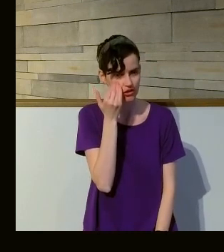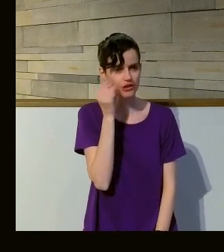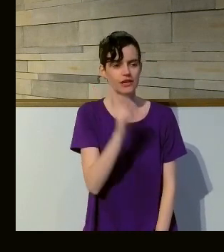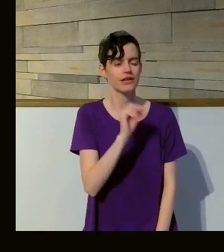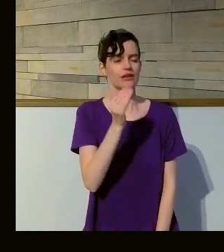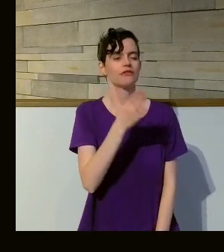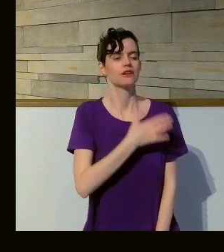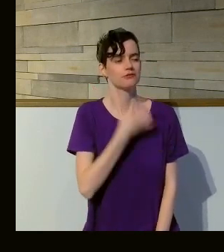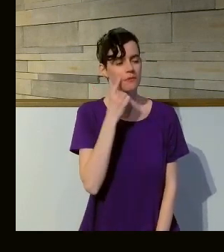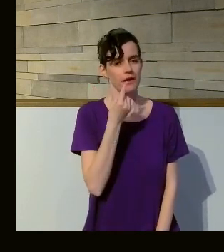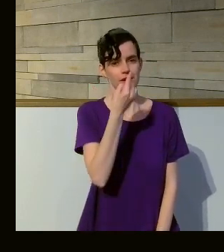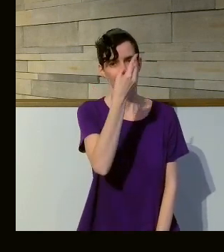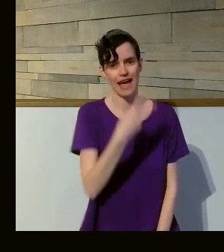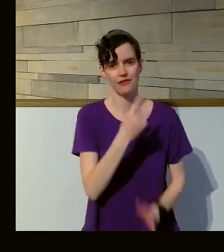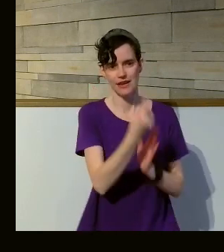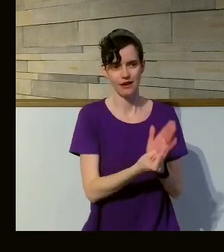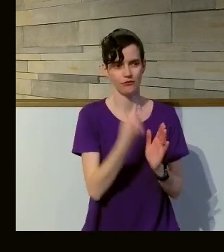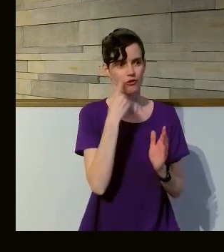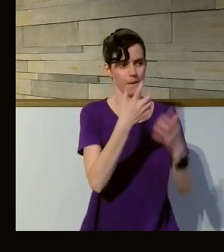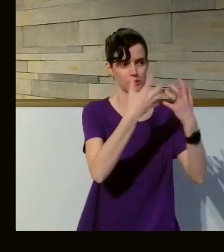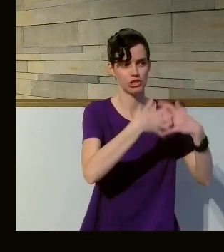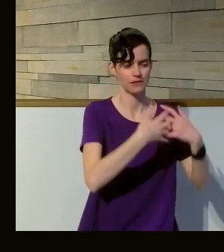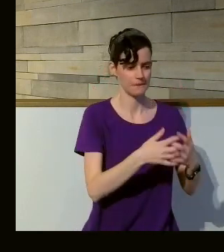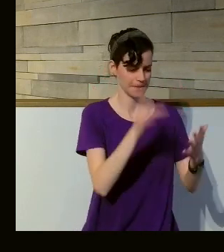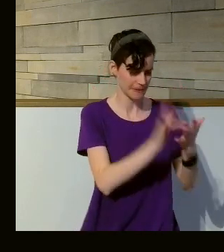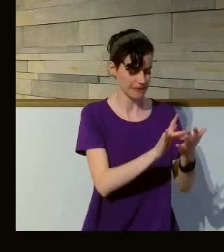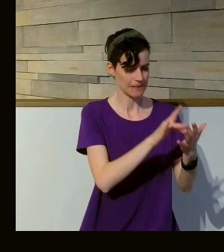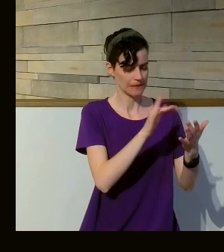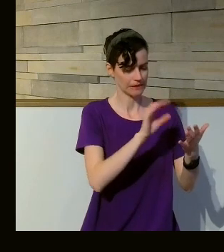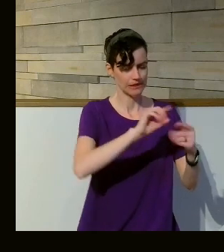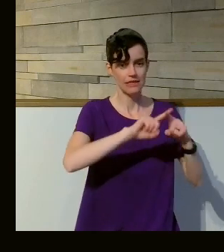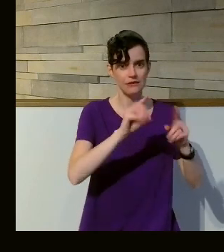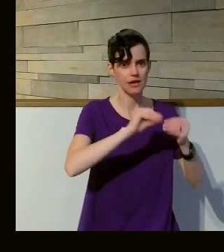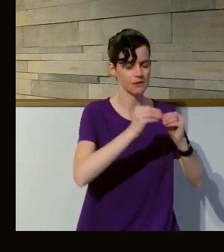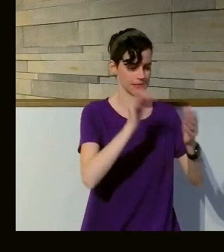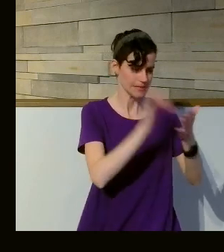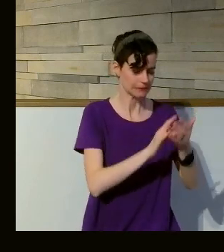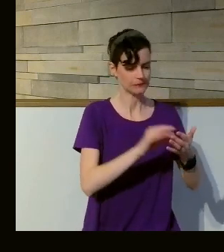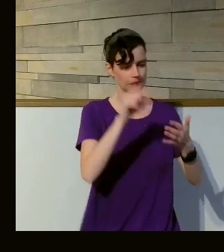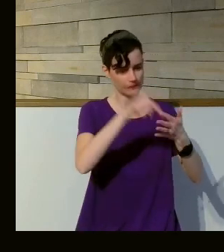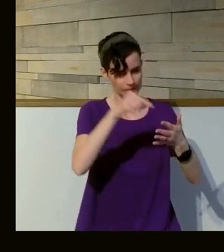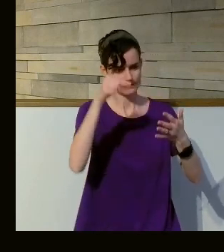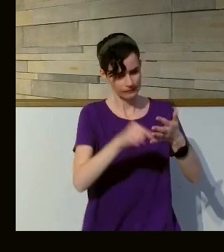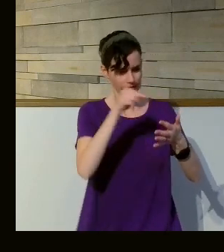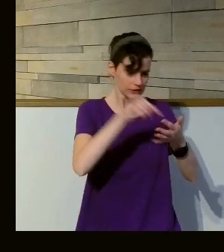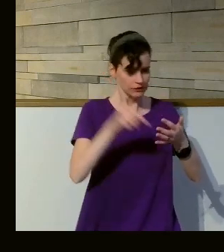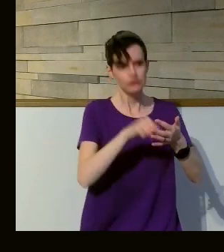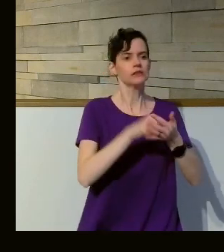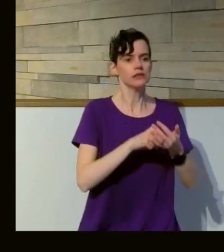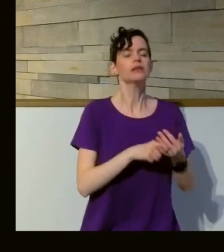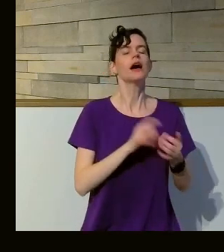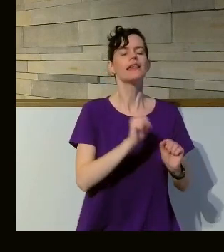give grace for about a half an hour to a machine as you punch the different numbers getting through all of the menus, right? Then you